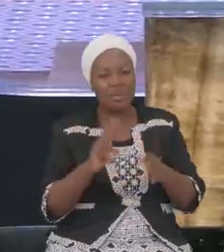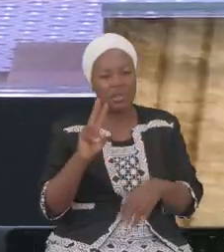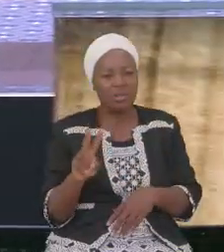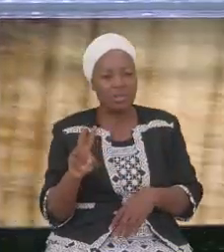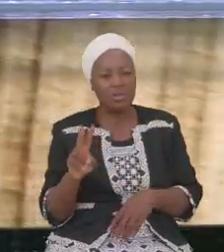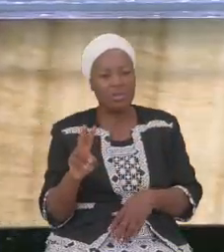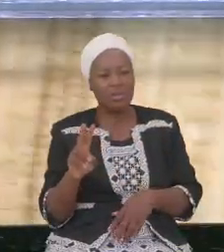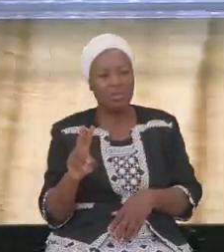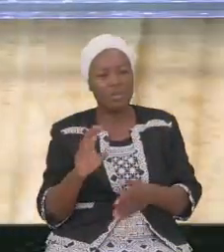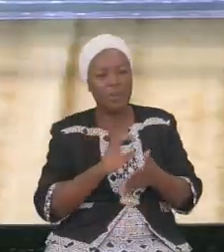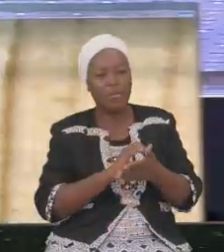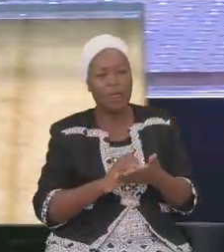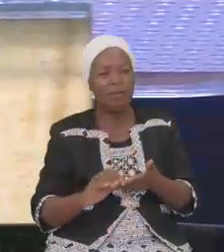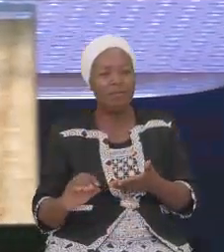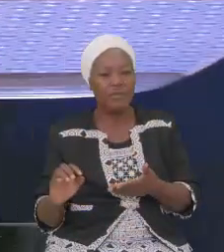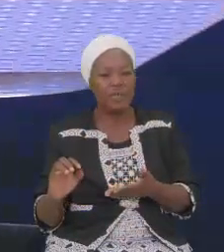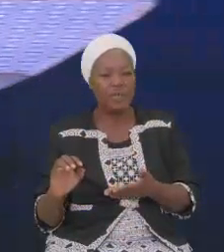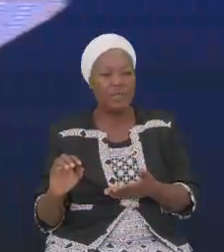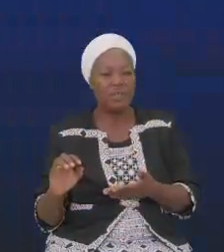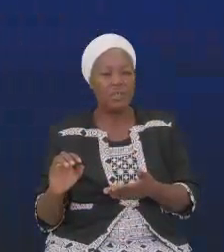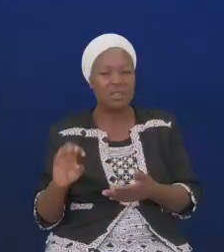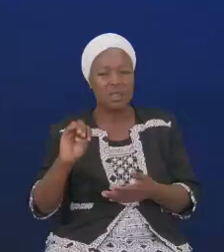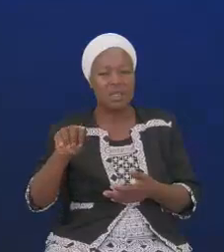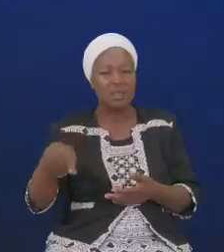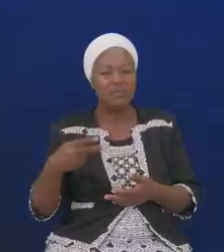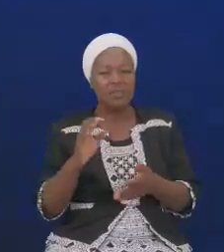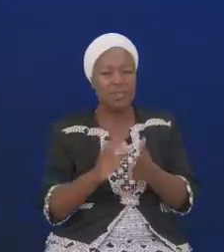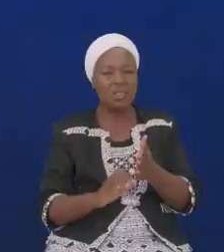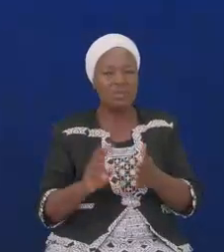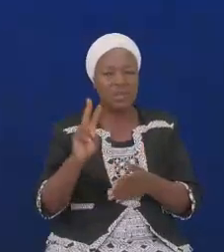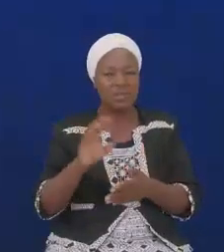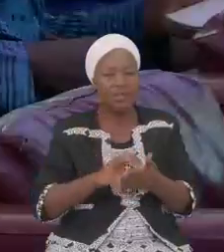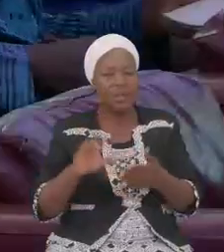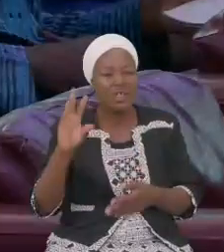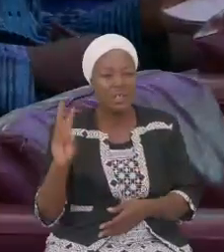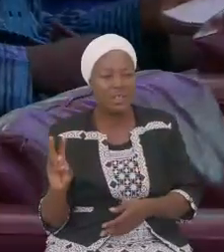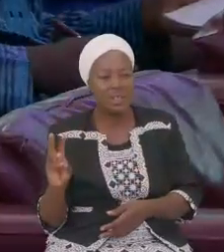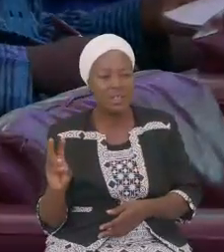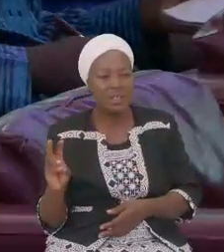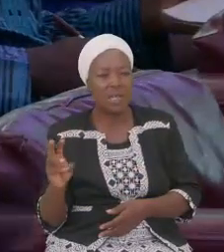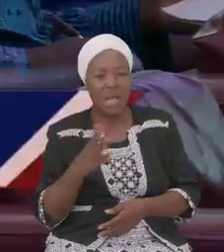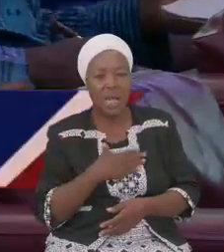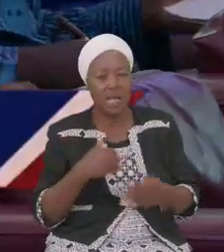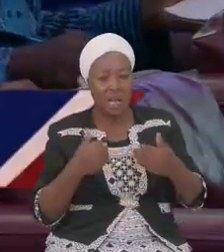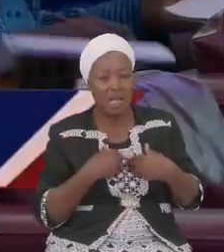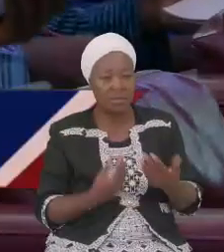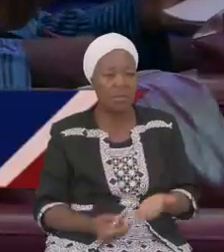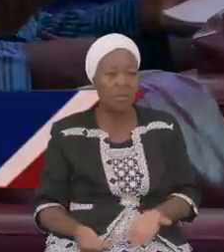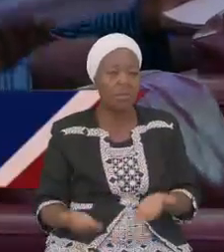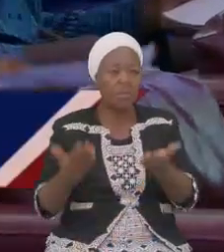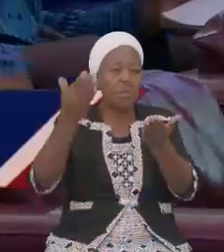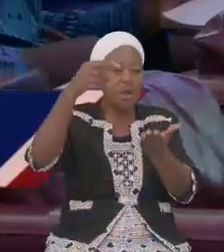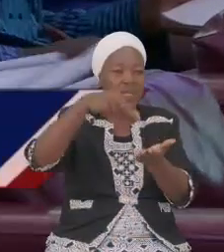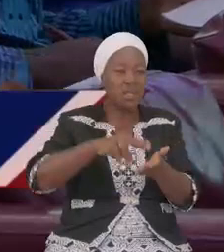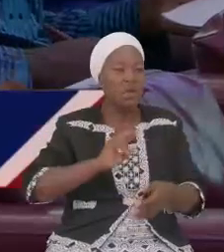looking at verse 6. Ephesians chapter 2, verse 6, and has raised us up